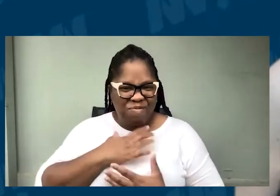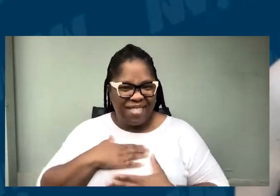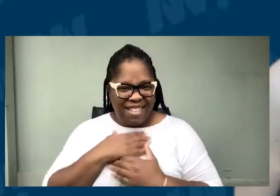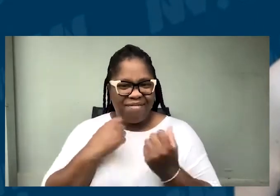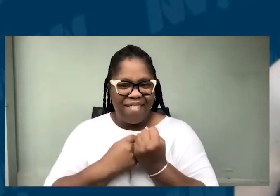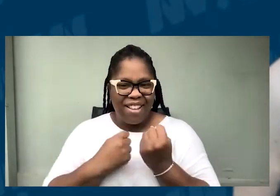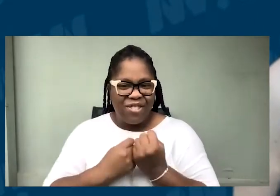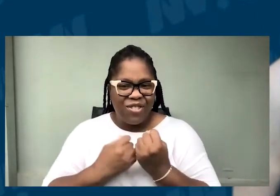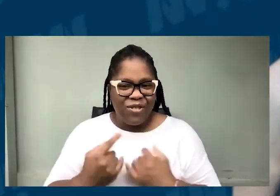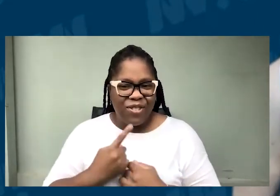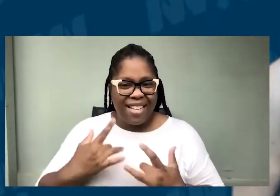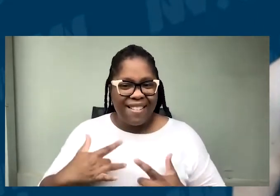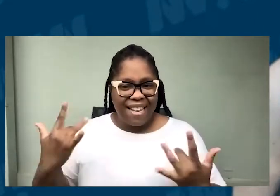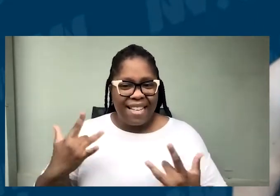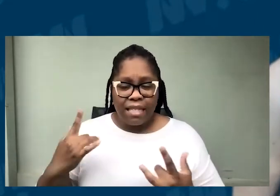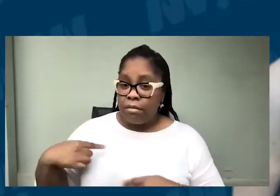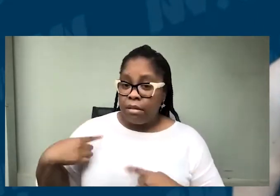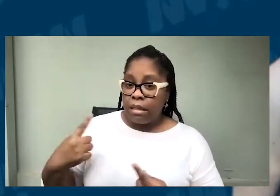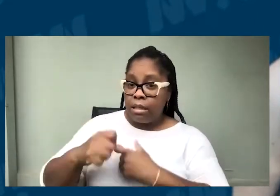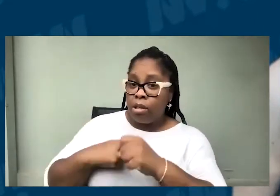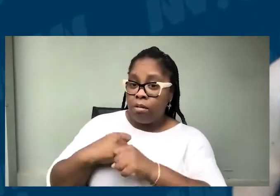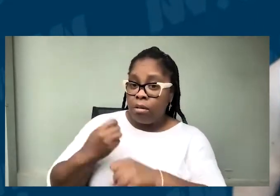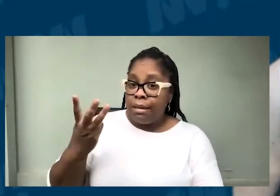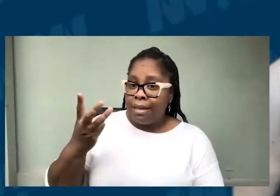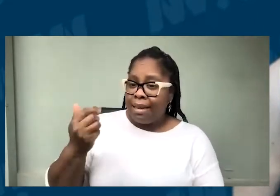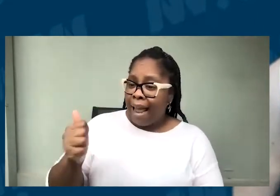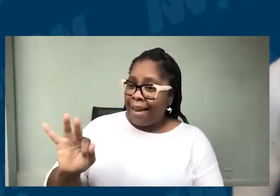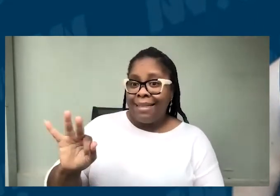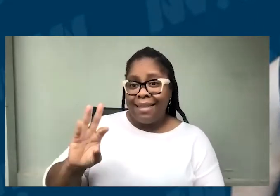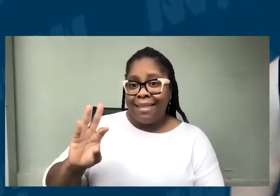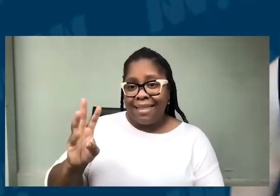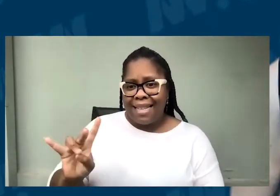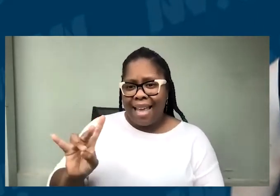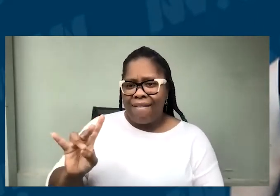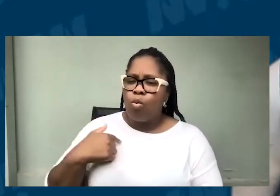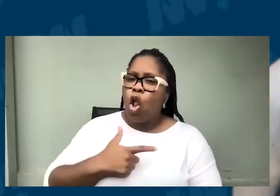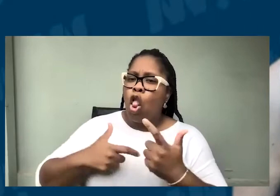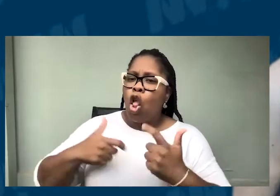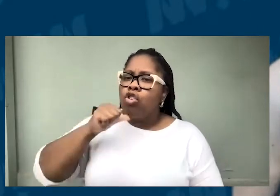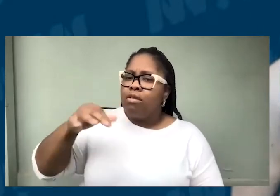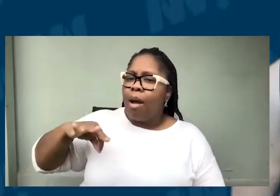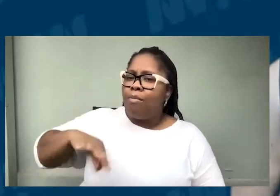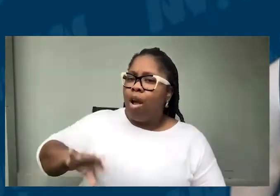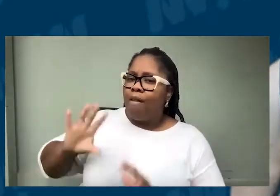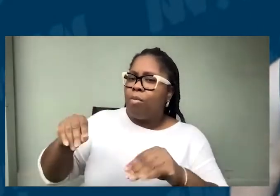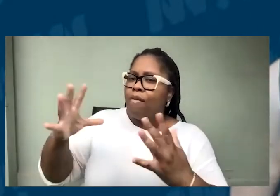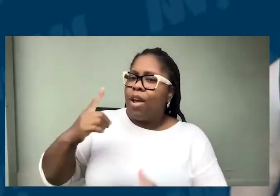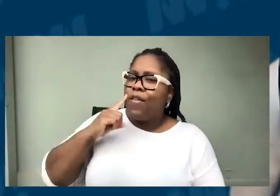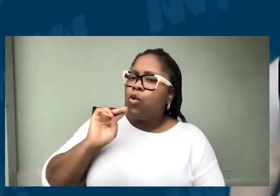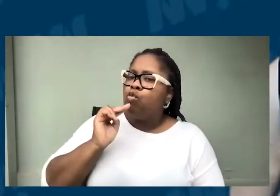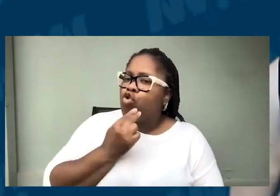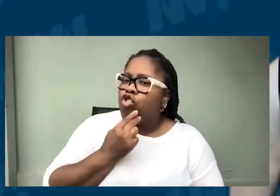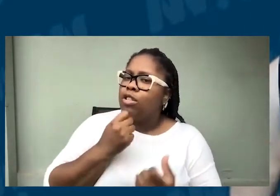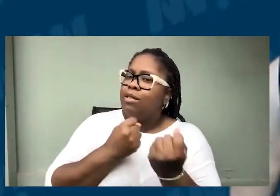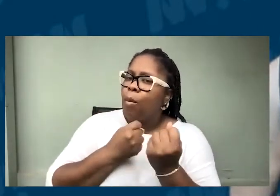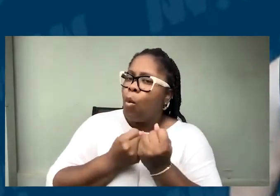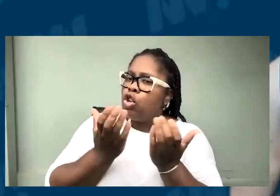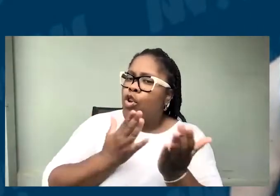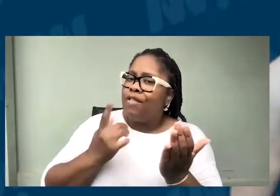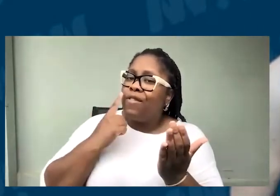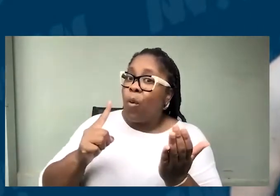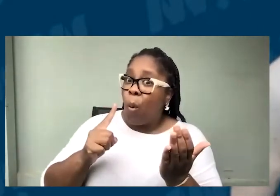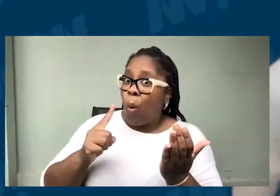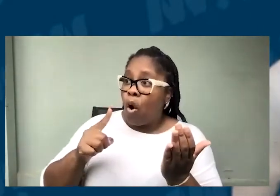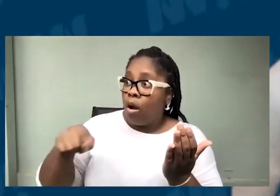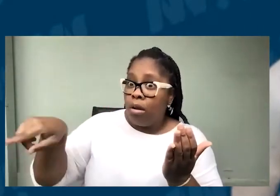Since 1967, we've been the largest nonprofit provider of nutrition and supportive services for at-risk older adults in our